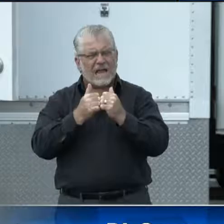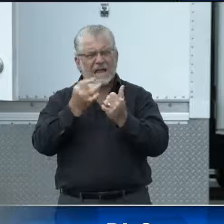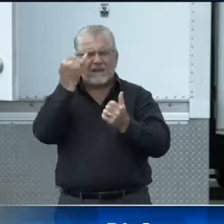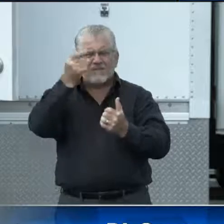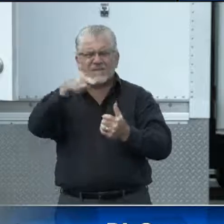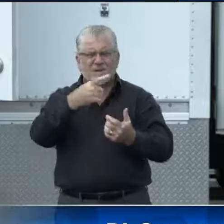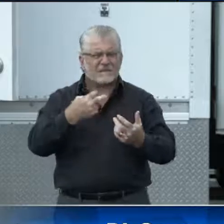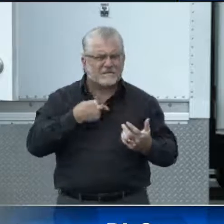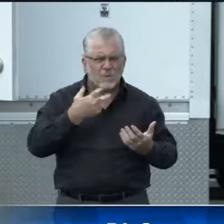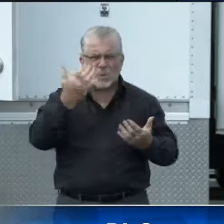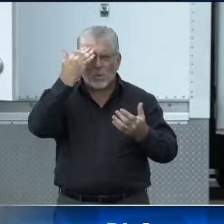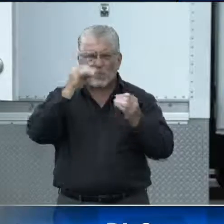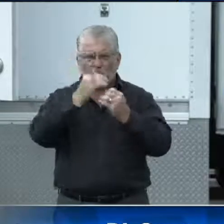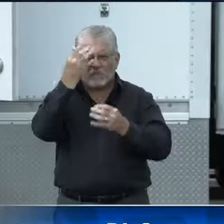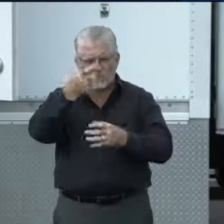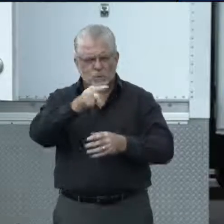at